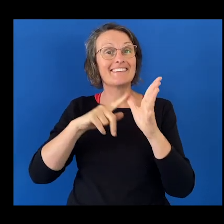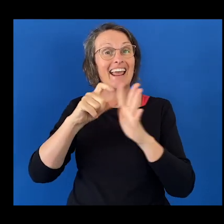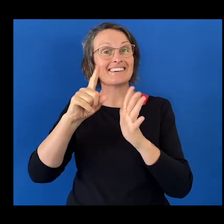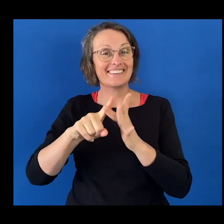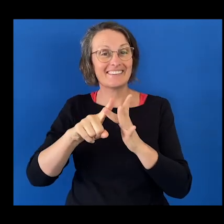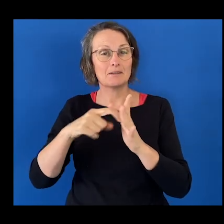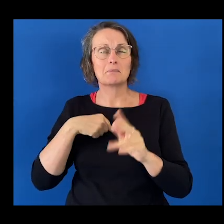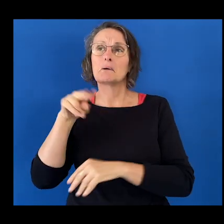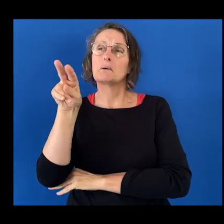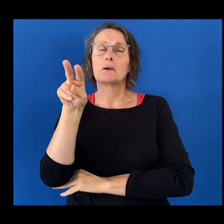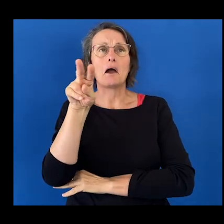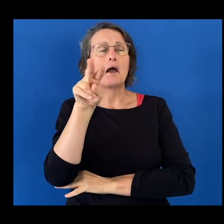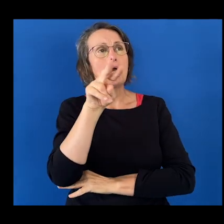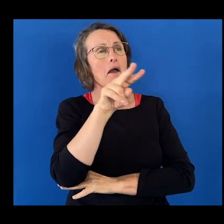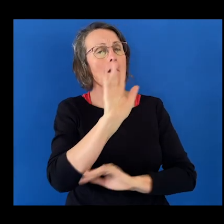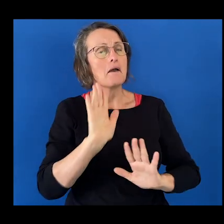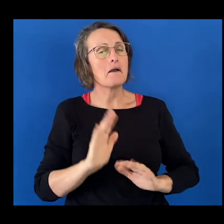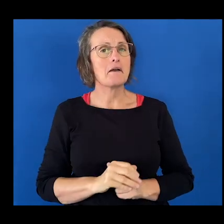And then